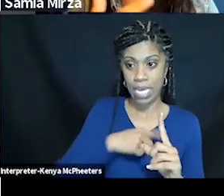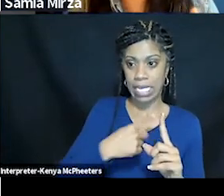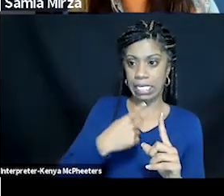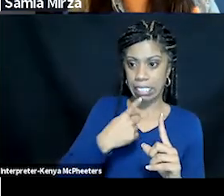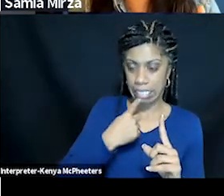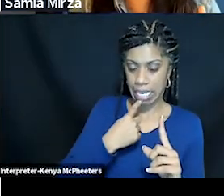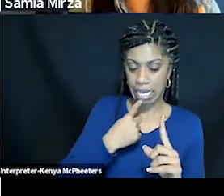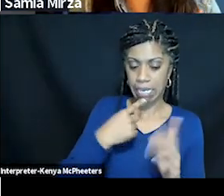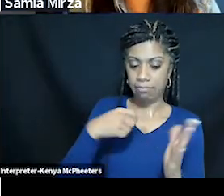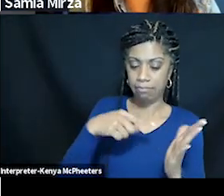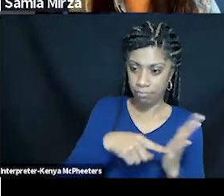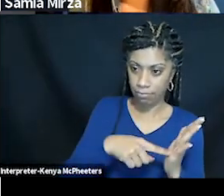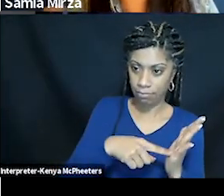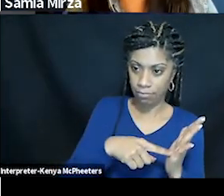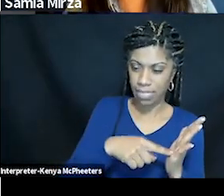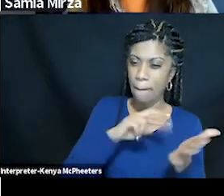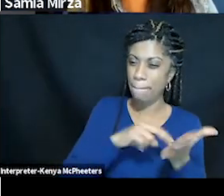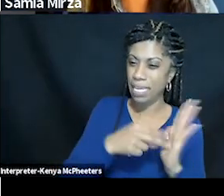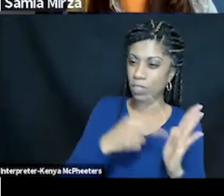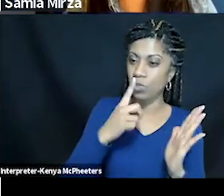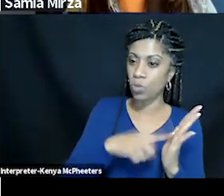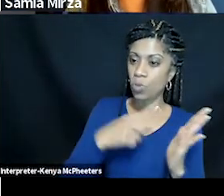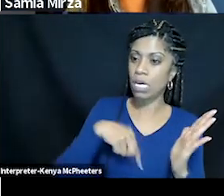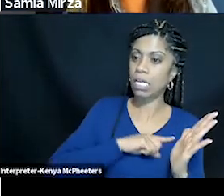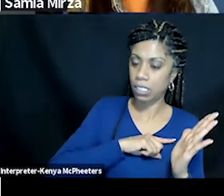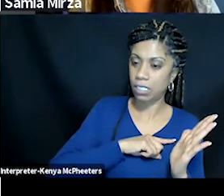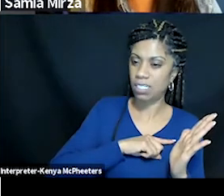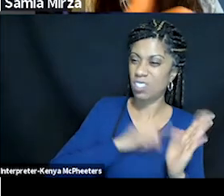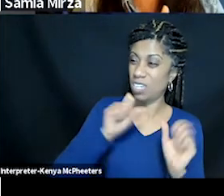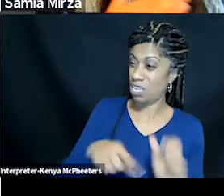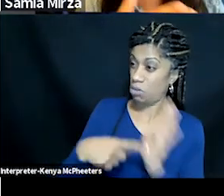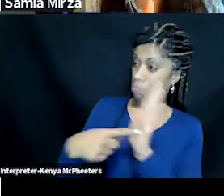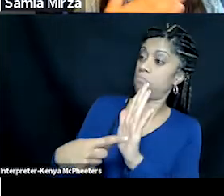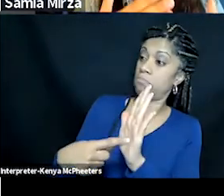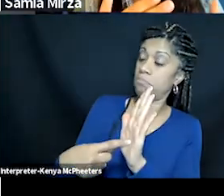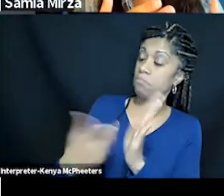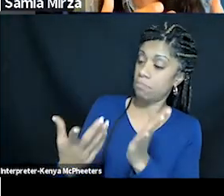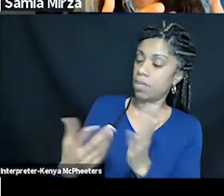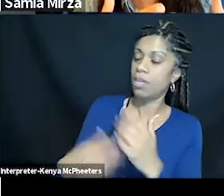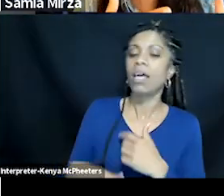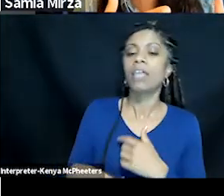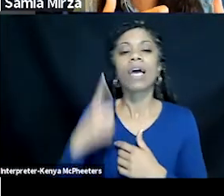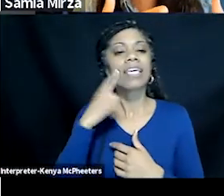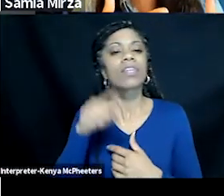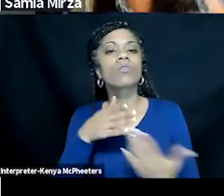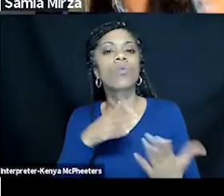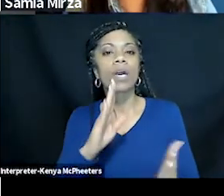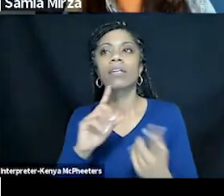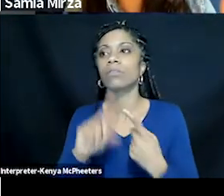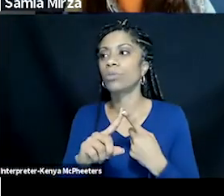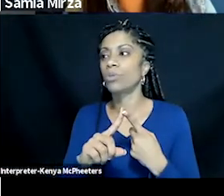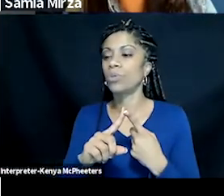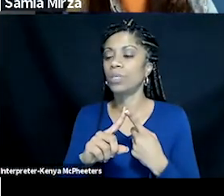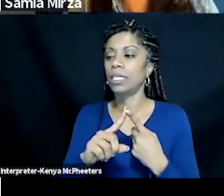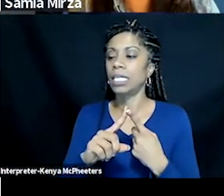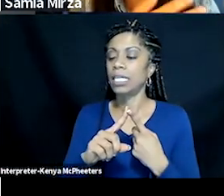a conversation about, you know, changing that definition writ large for your grants. And so I think that there's a way to push back